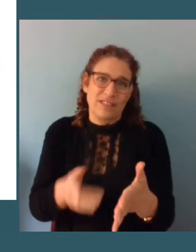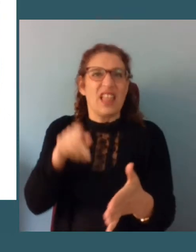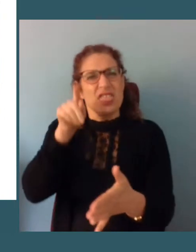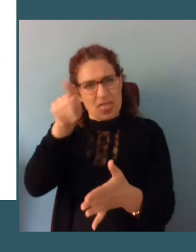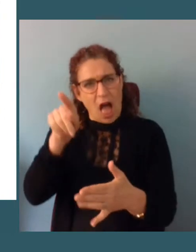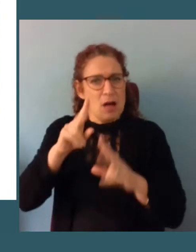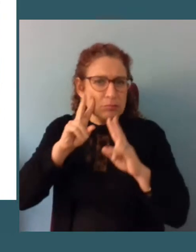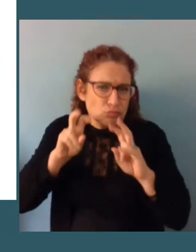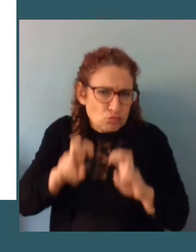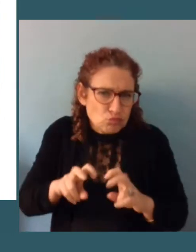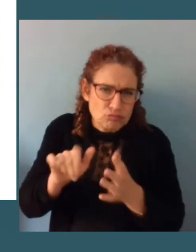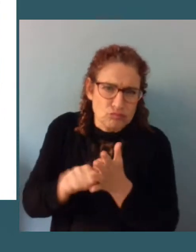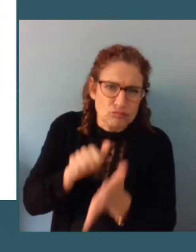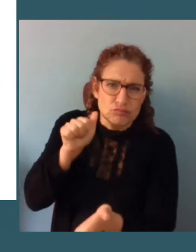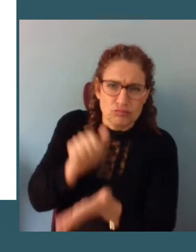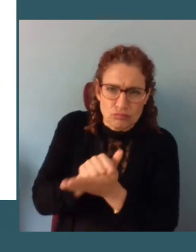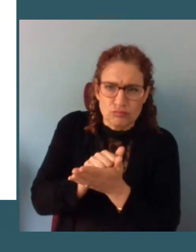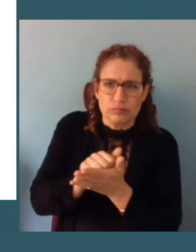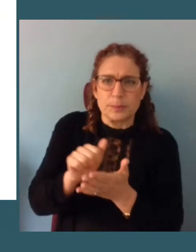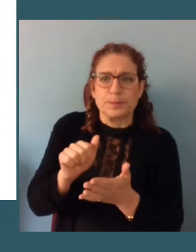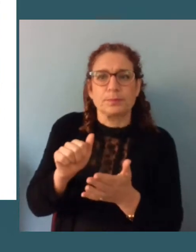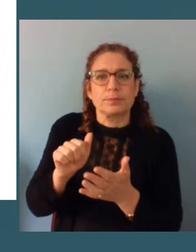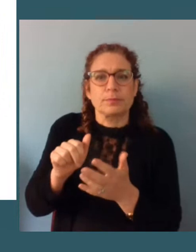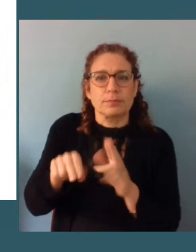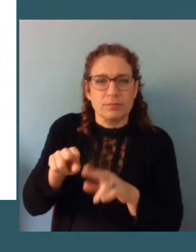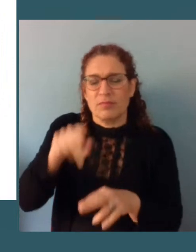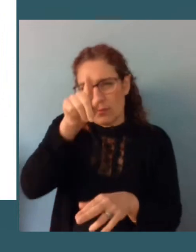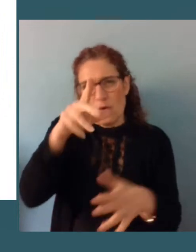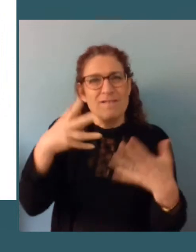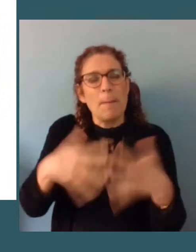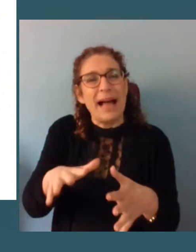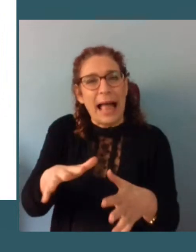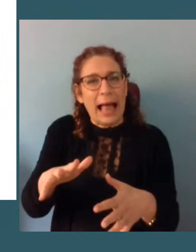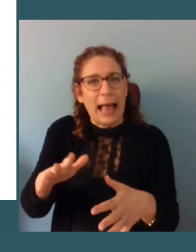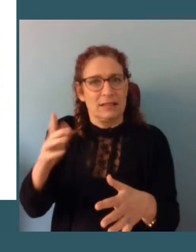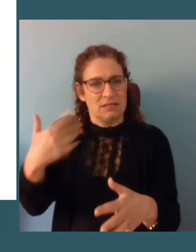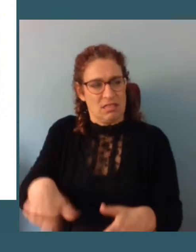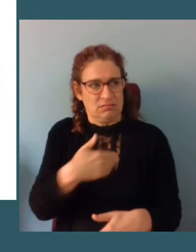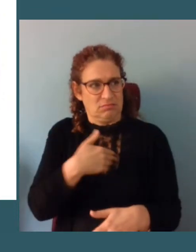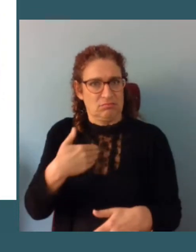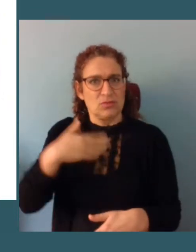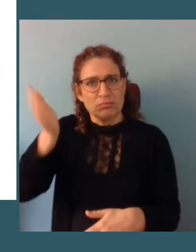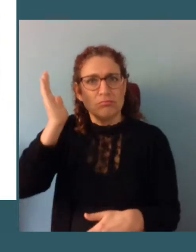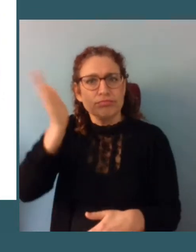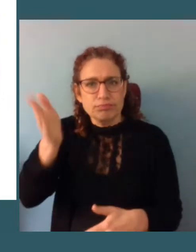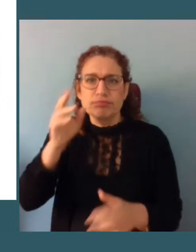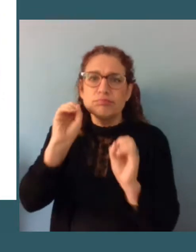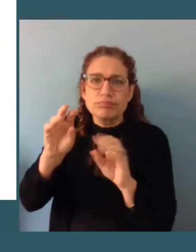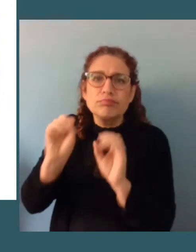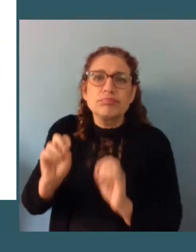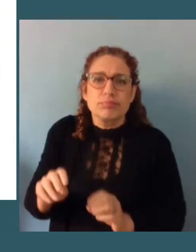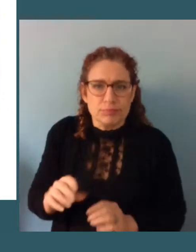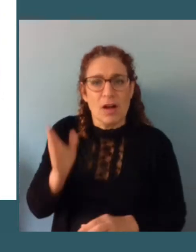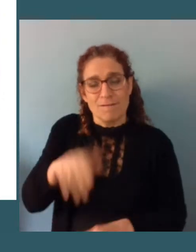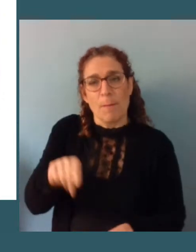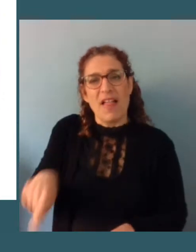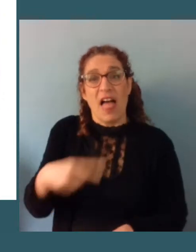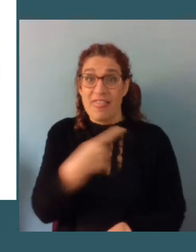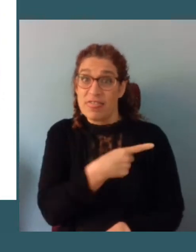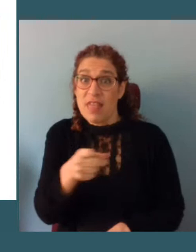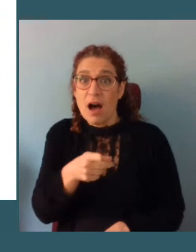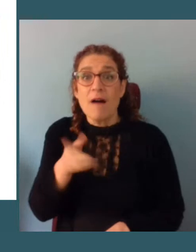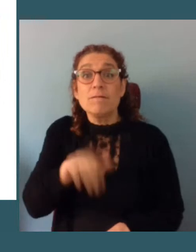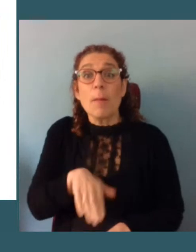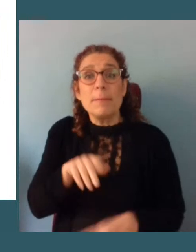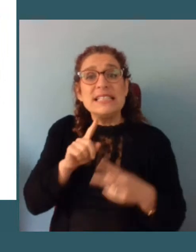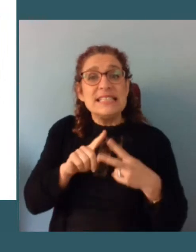proper management. And you've heard from some of our secondary, tertiary care physicians today what types